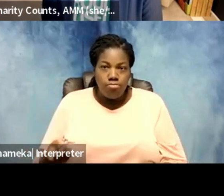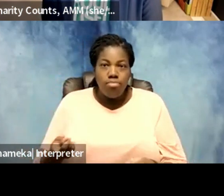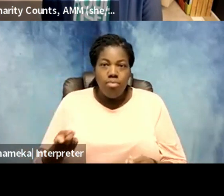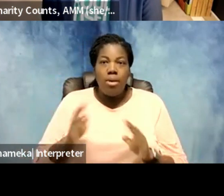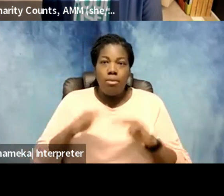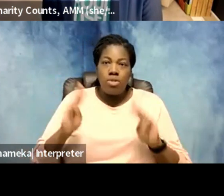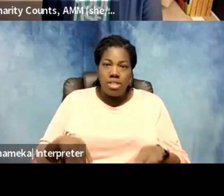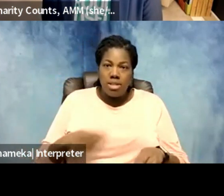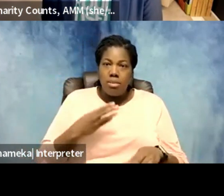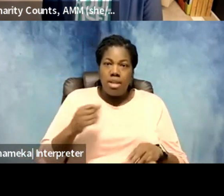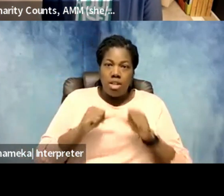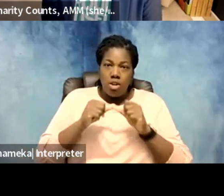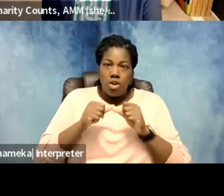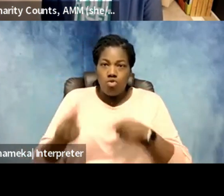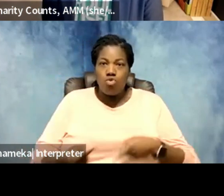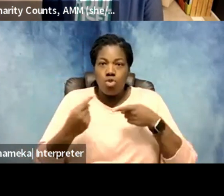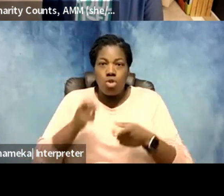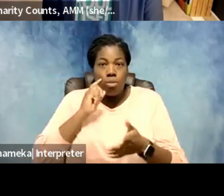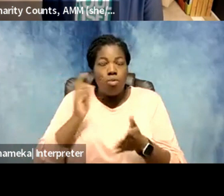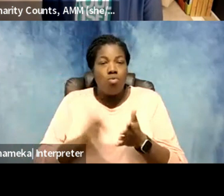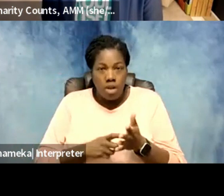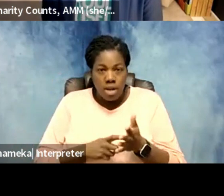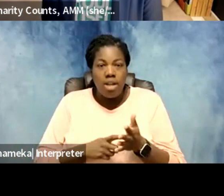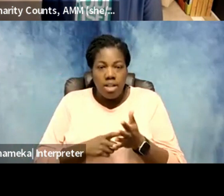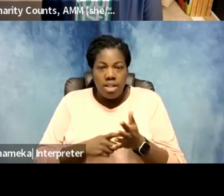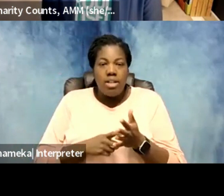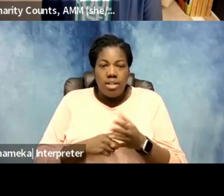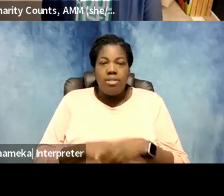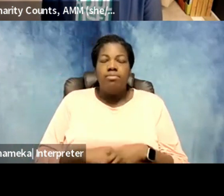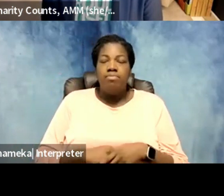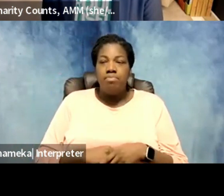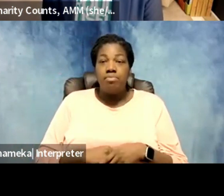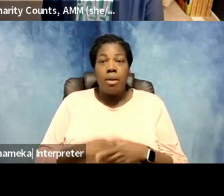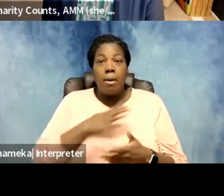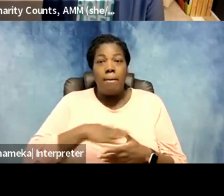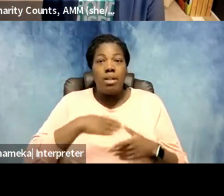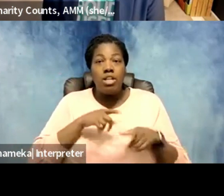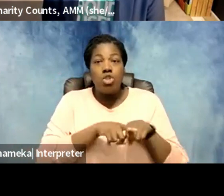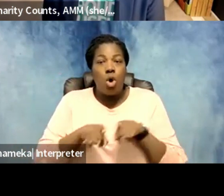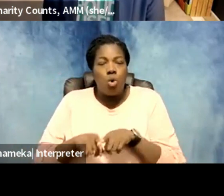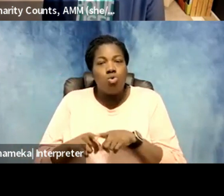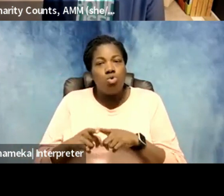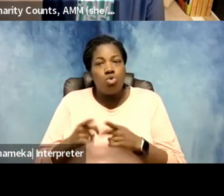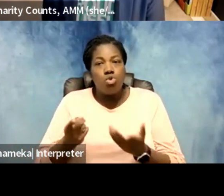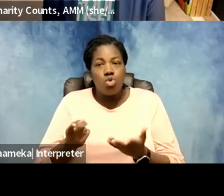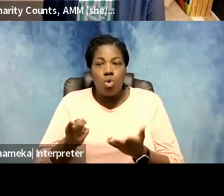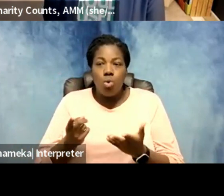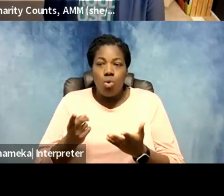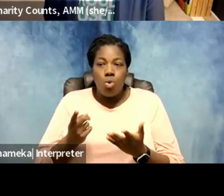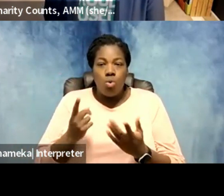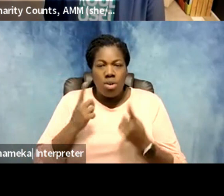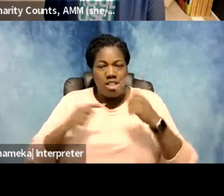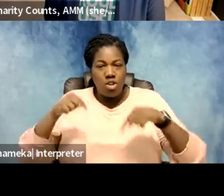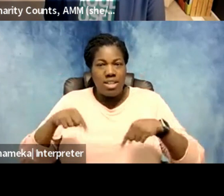museums, and the ongoing struggle to be recognized in contemporary narratives. Please also consider this acknowledgement a commitment